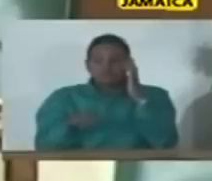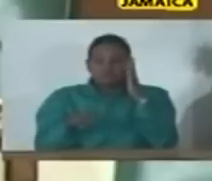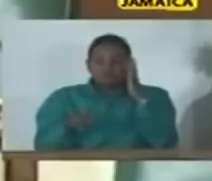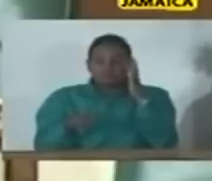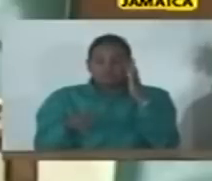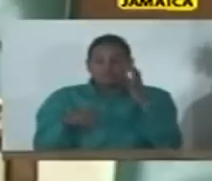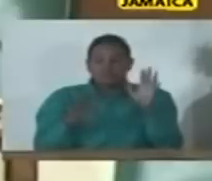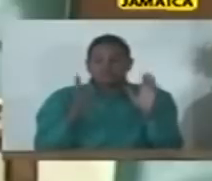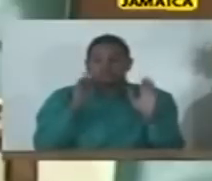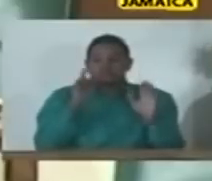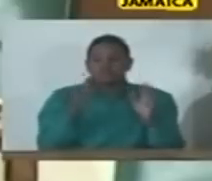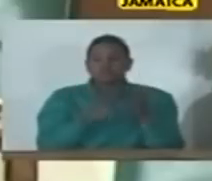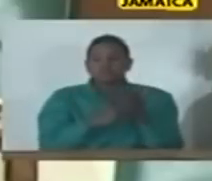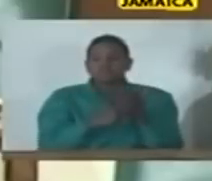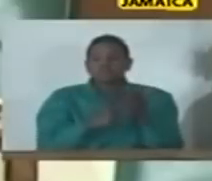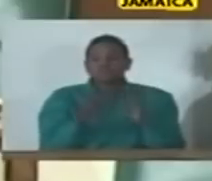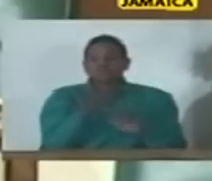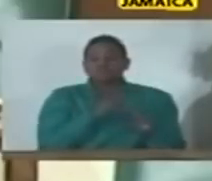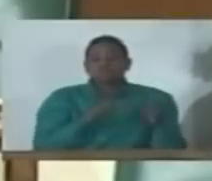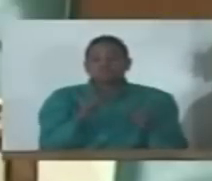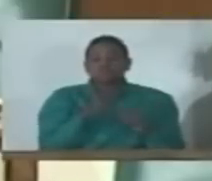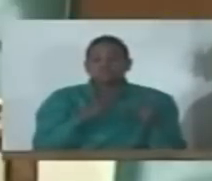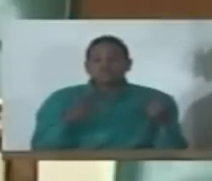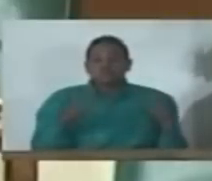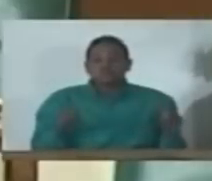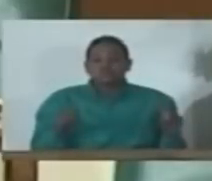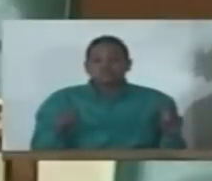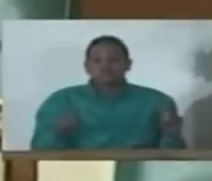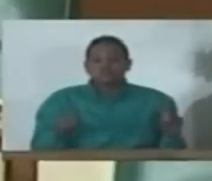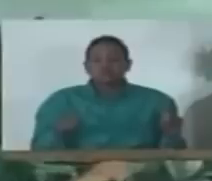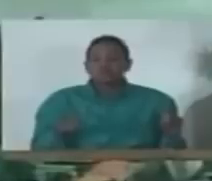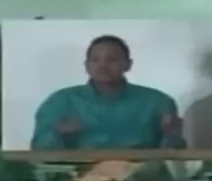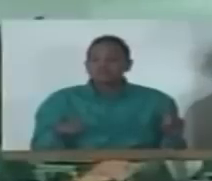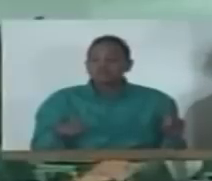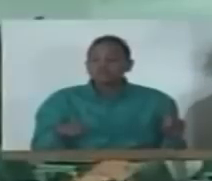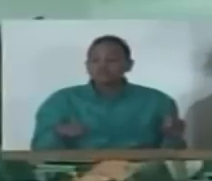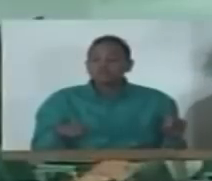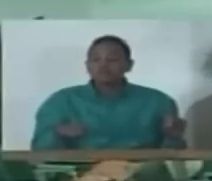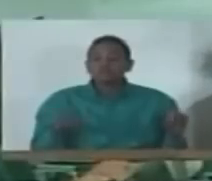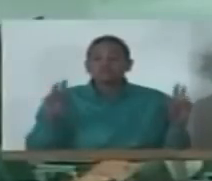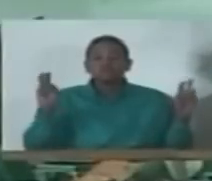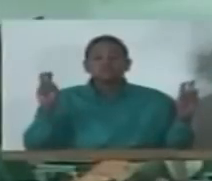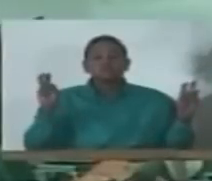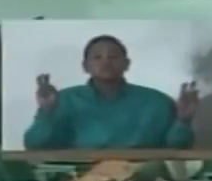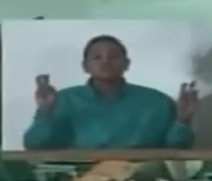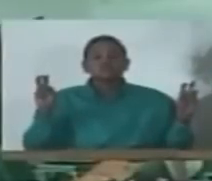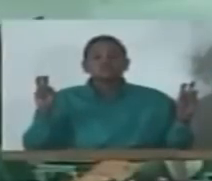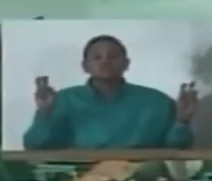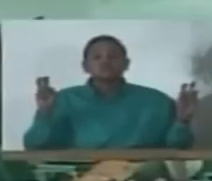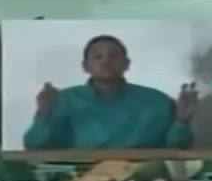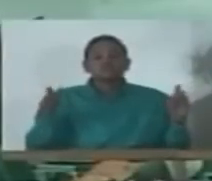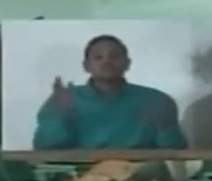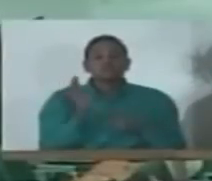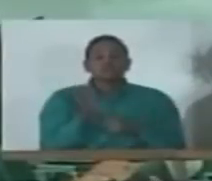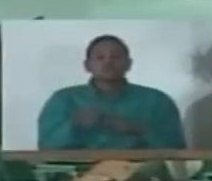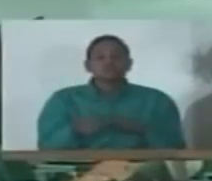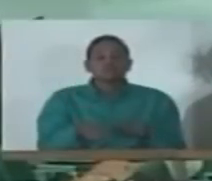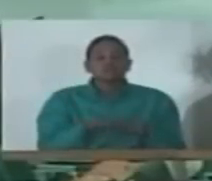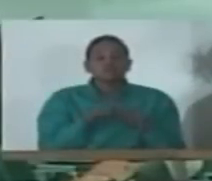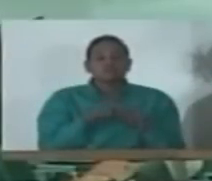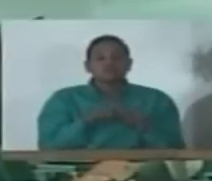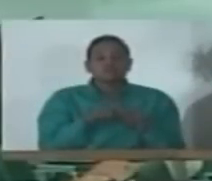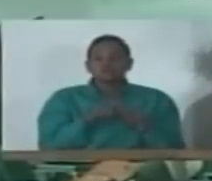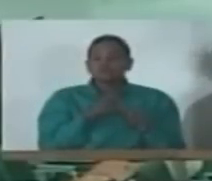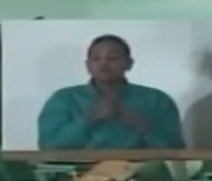some conferral to take place? Your question is put that we should have a 5-minute suspension